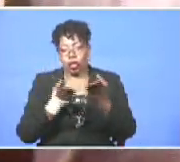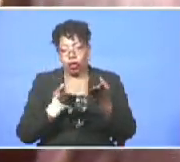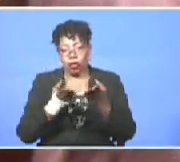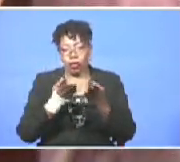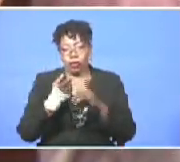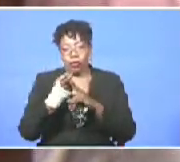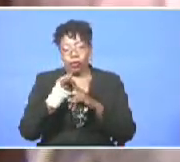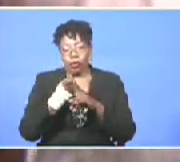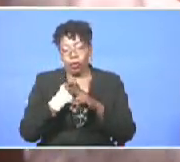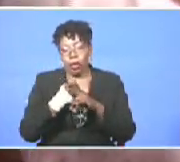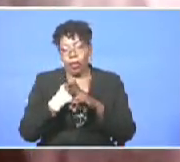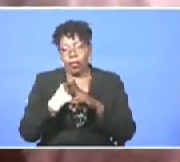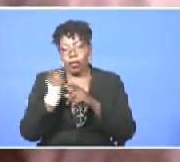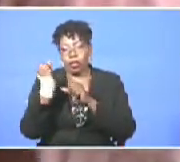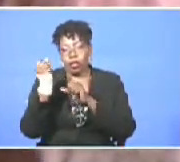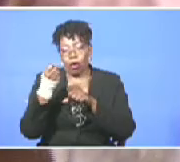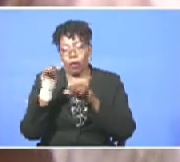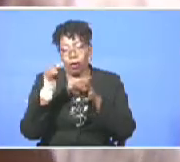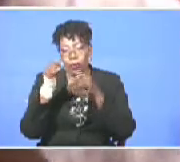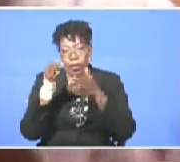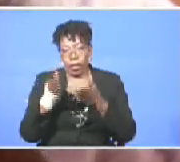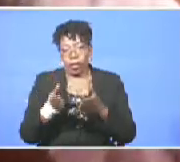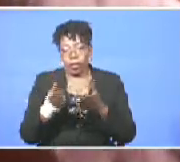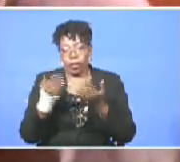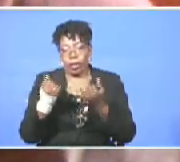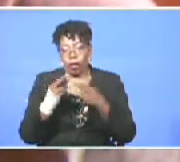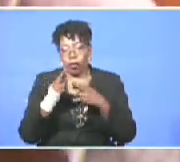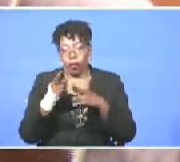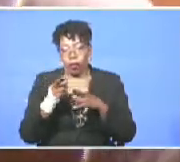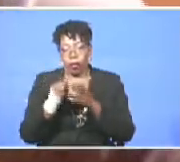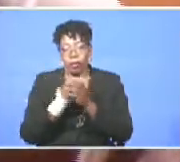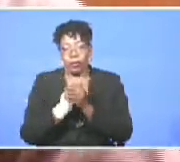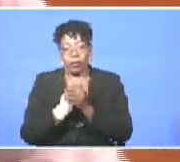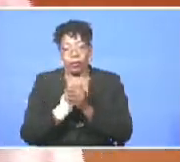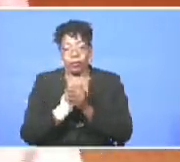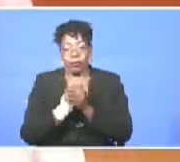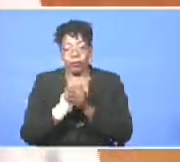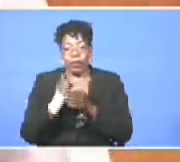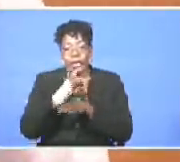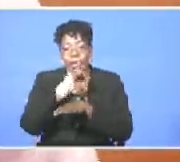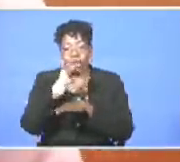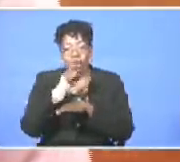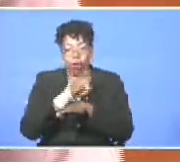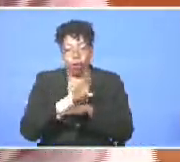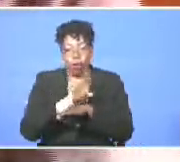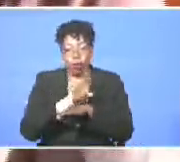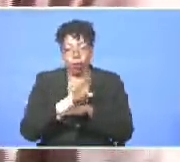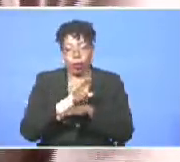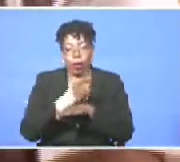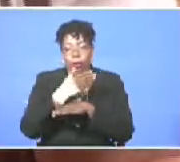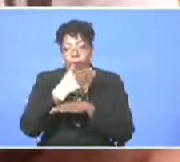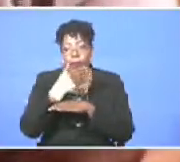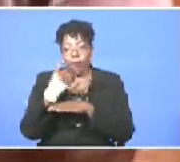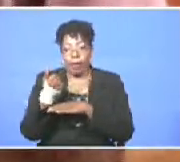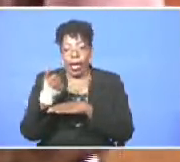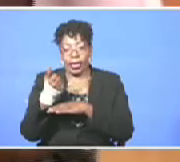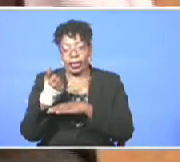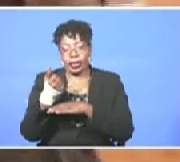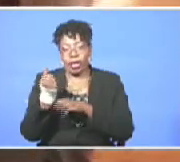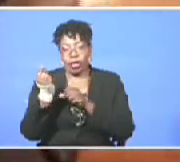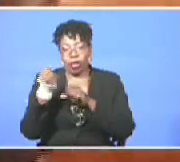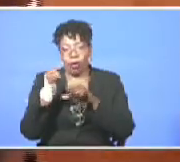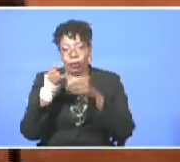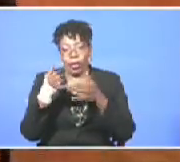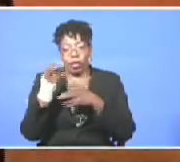island's finest softball players. Here's his report. One of Eleuther's best softball players honored, Herman